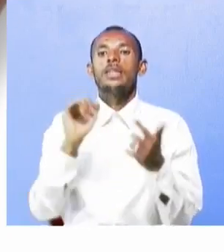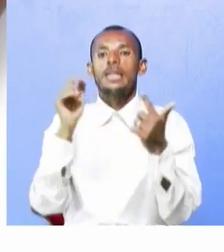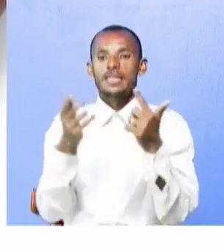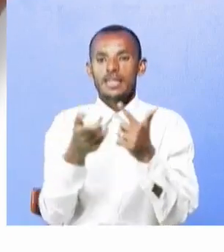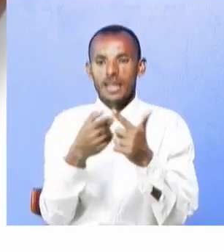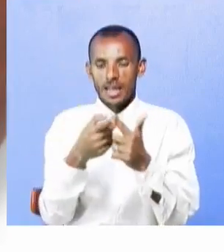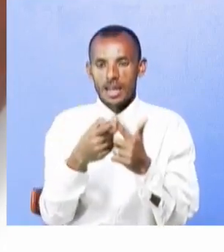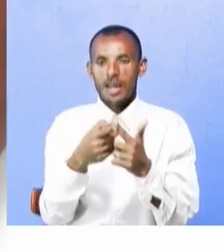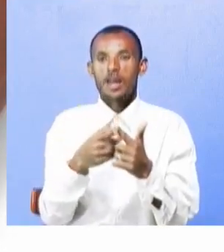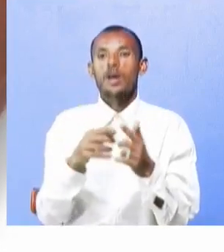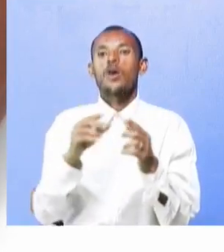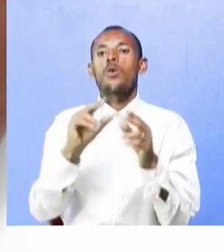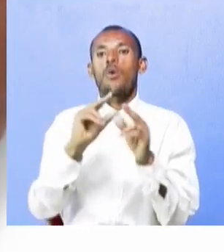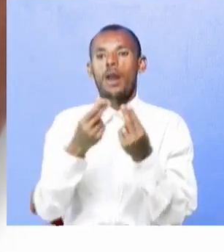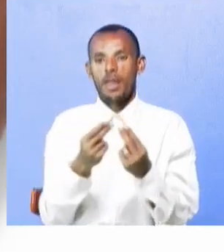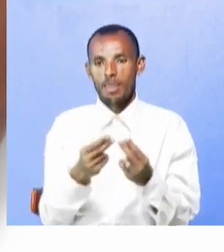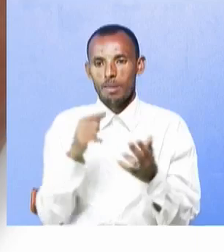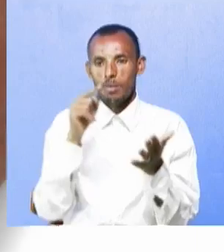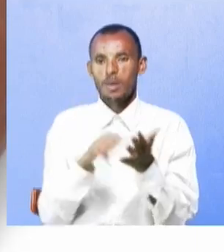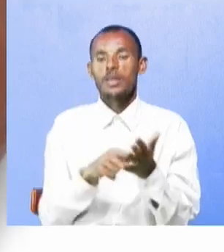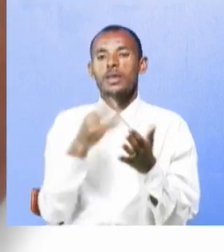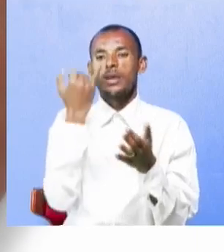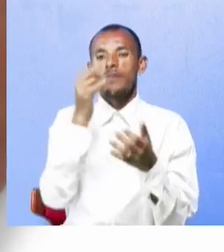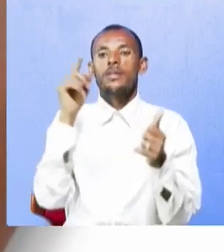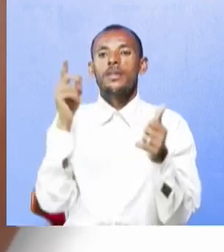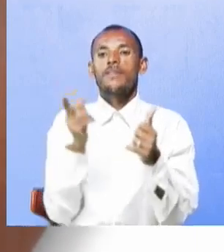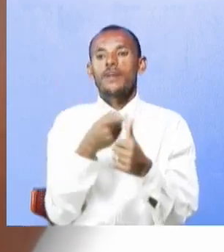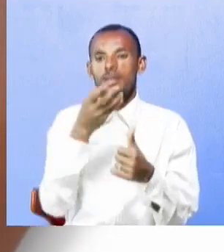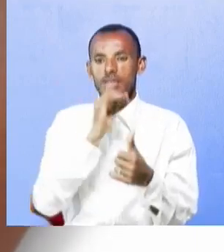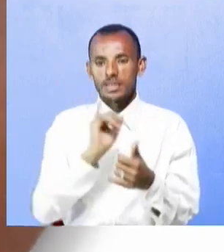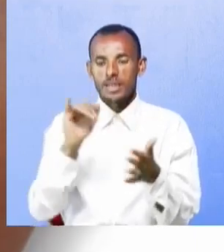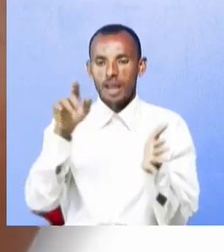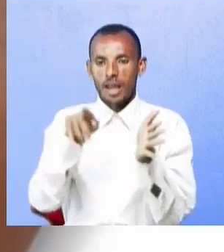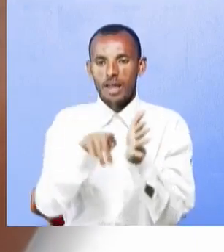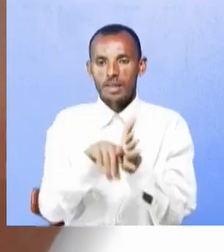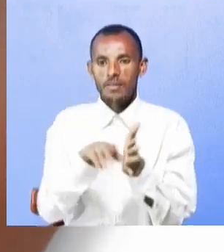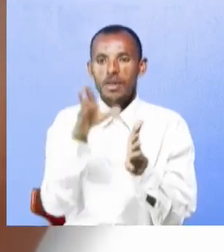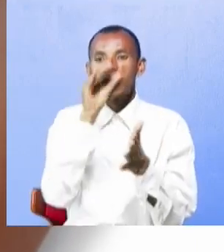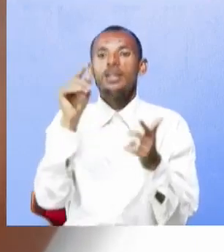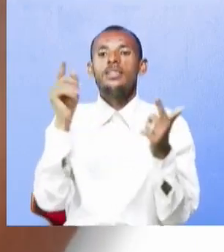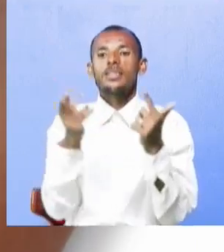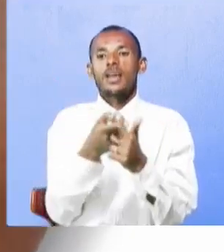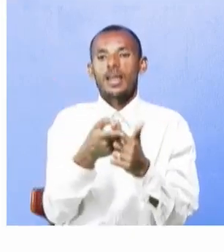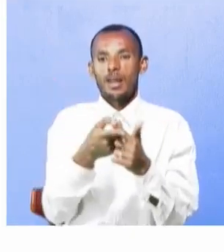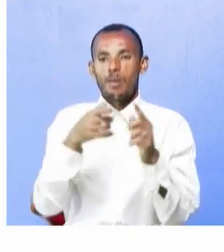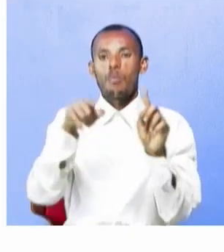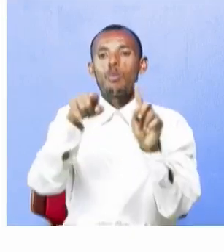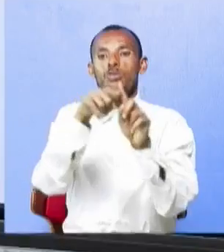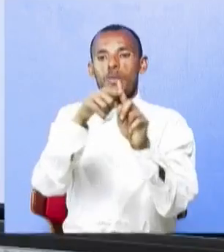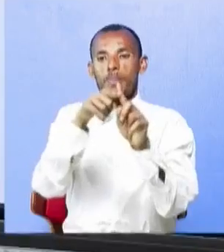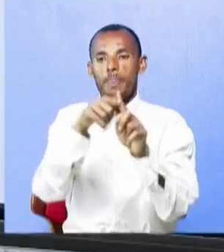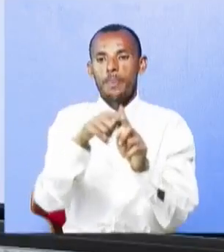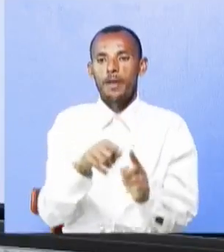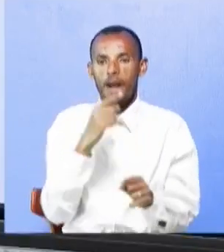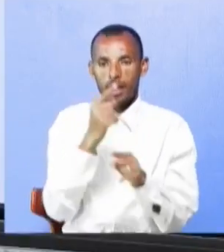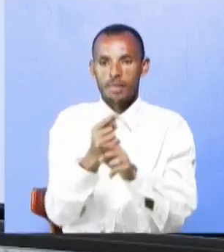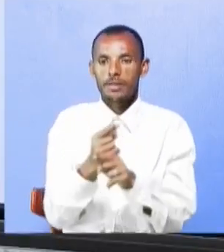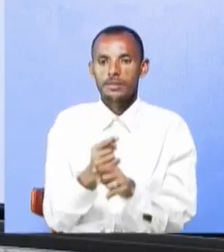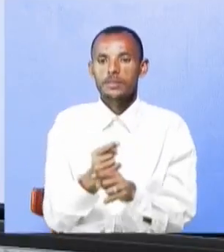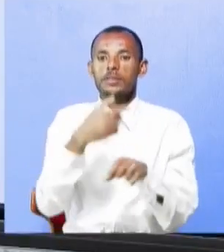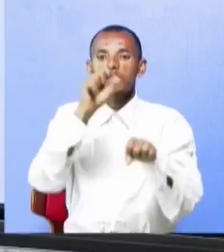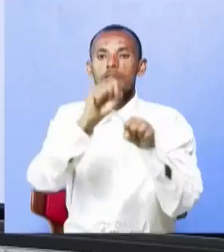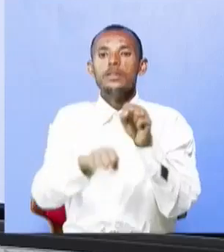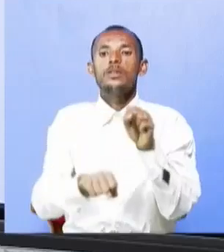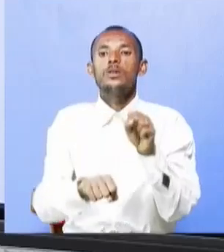quadrant point if the first entry is negative and the second entry is positive, right?